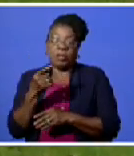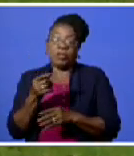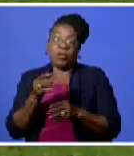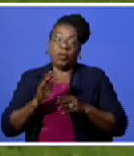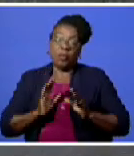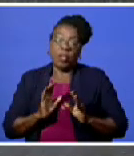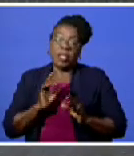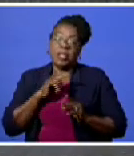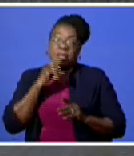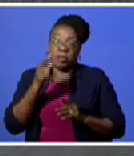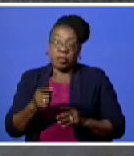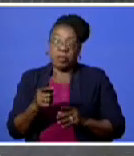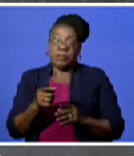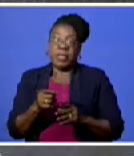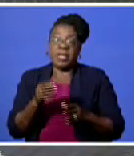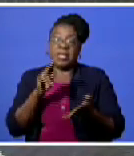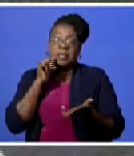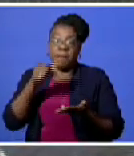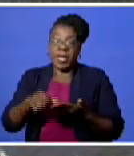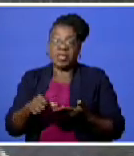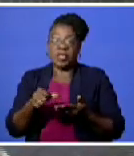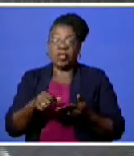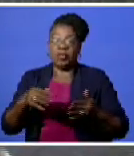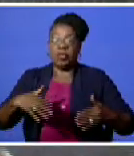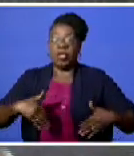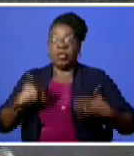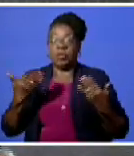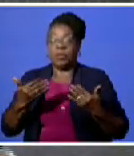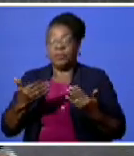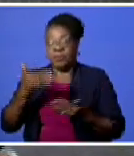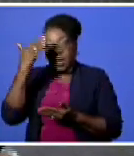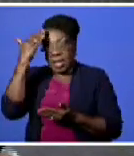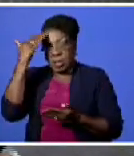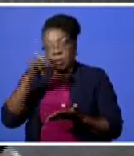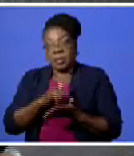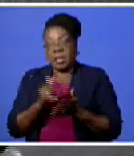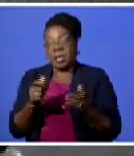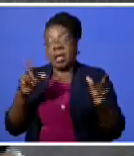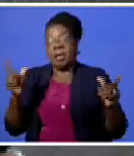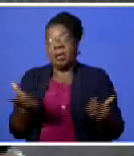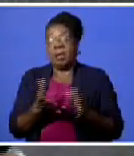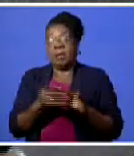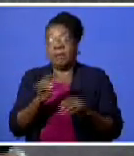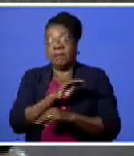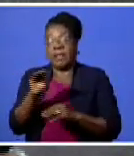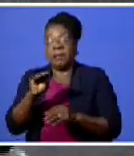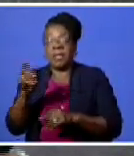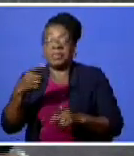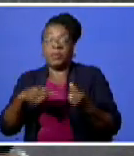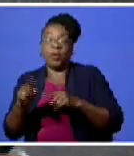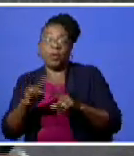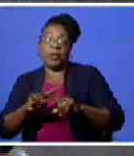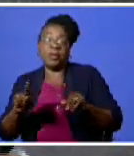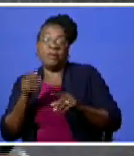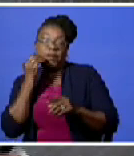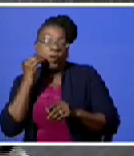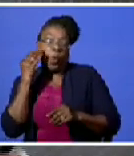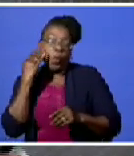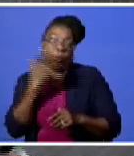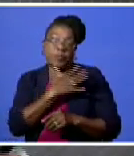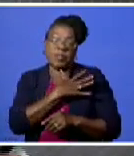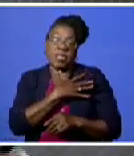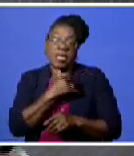youth. I know that a lot of them have been going into the hotels and other homes, Airbnb,